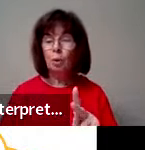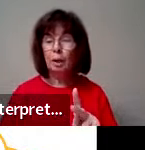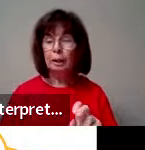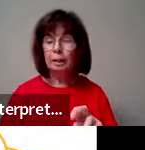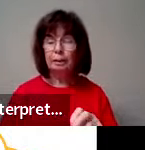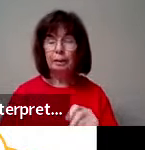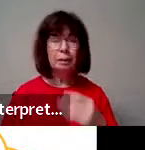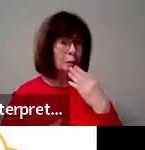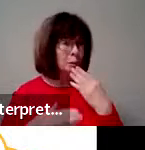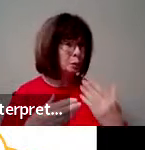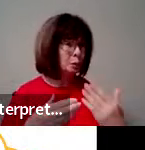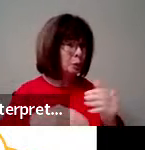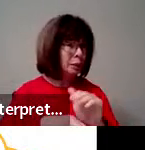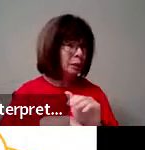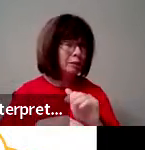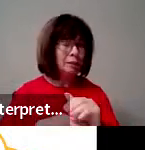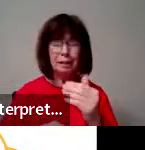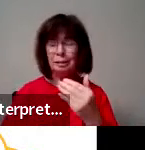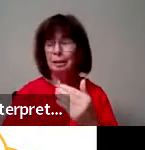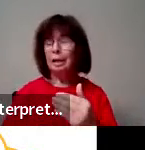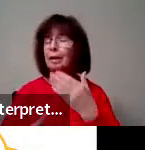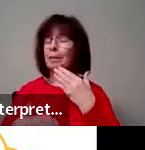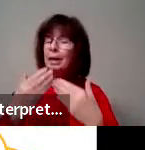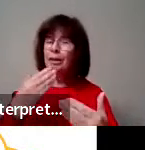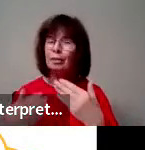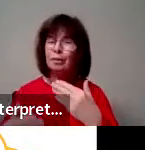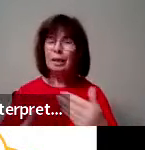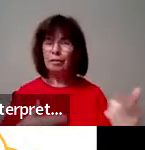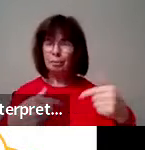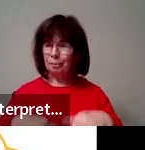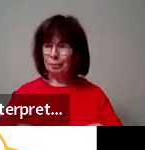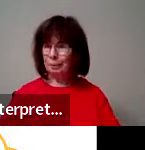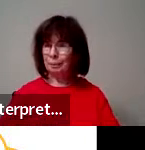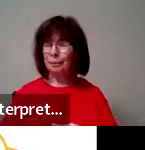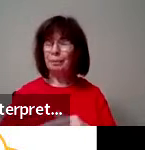Good evening, everyone, and thank you for being here with us tonight.